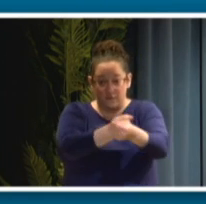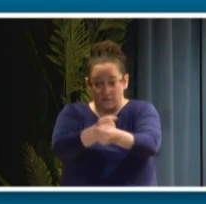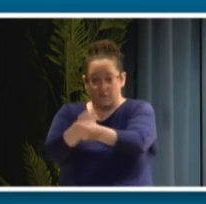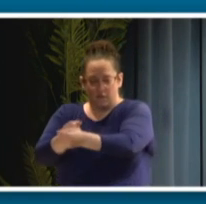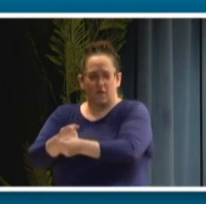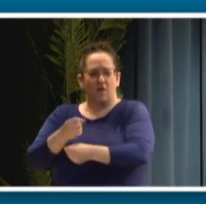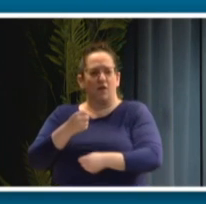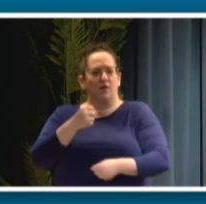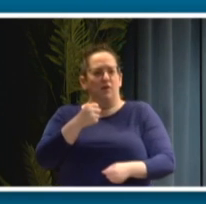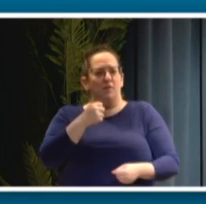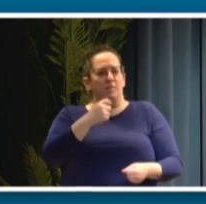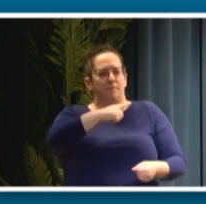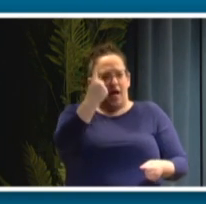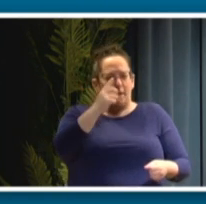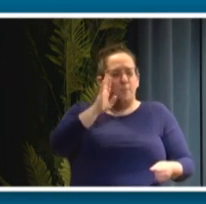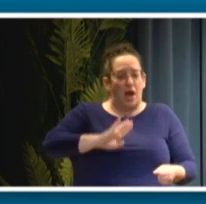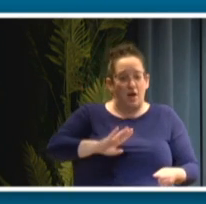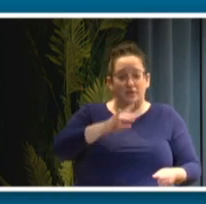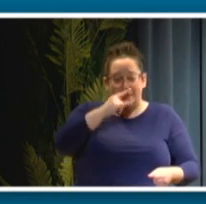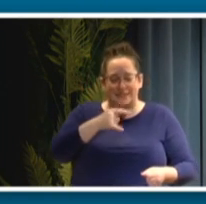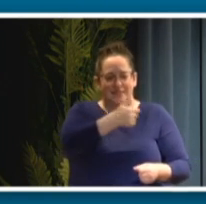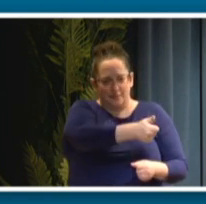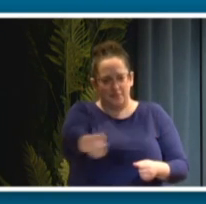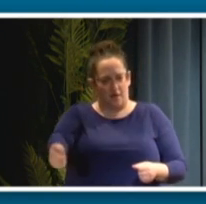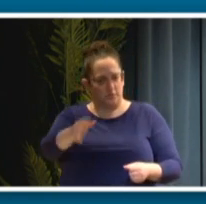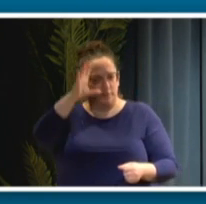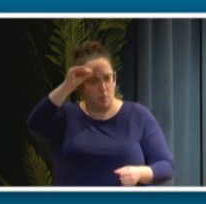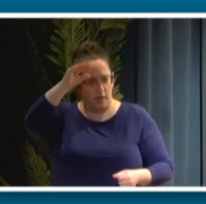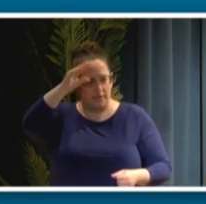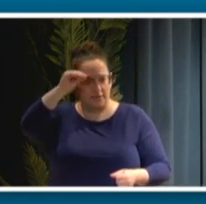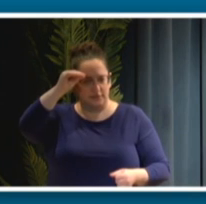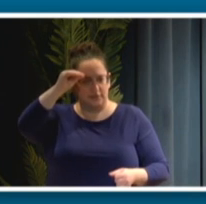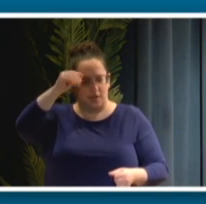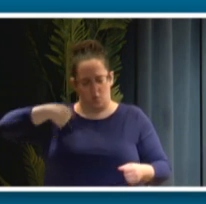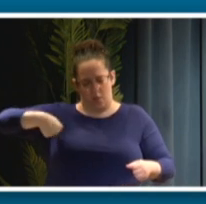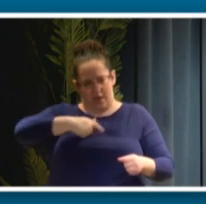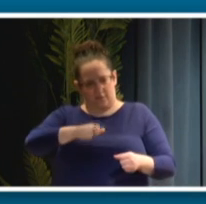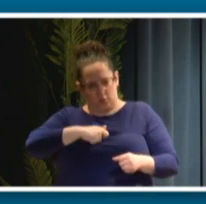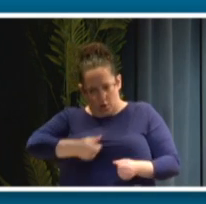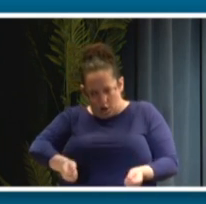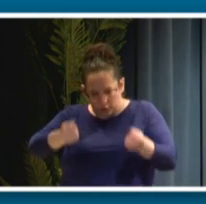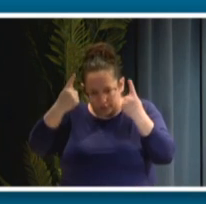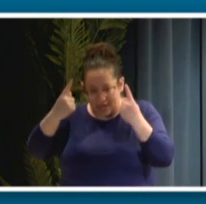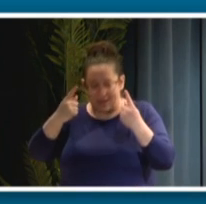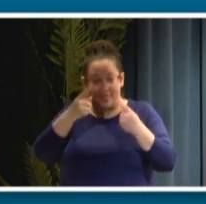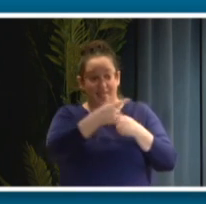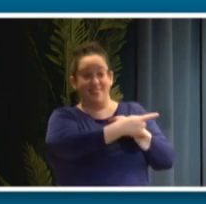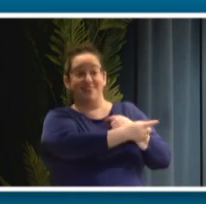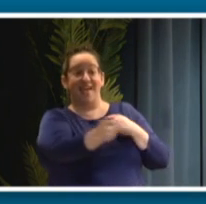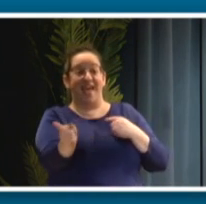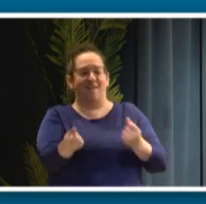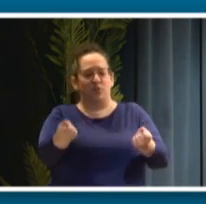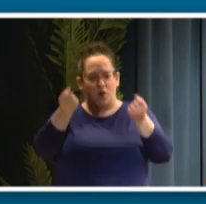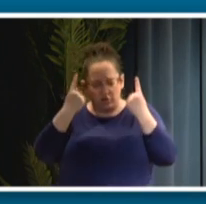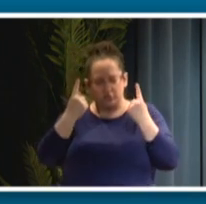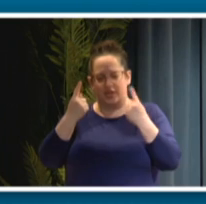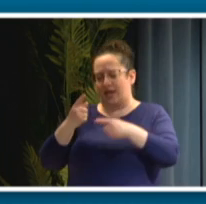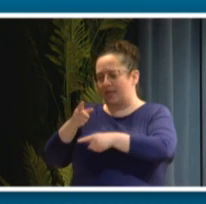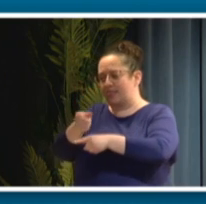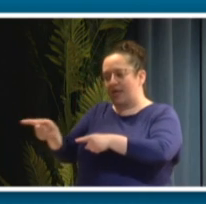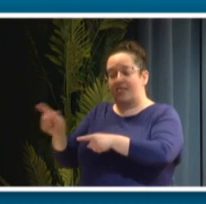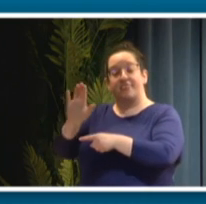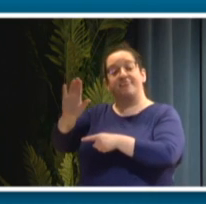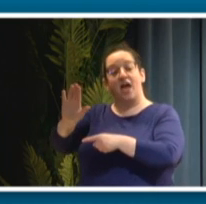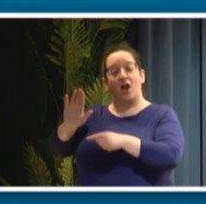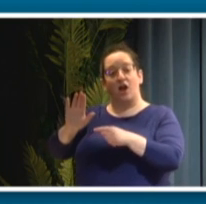the black and brown kids who happen to be boys understand that there's more work to be done to ensure that their homegirls are safe in the world